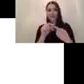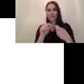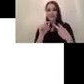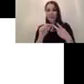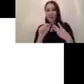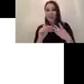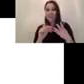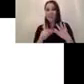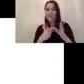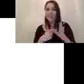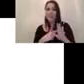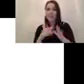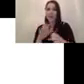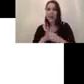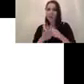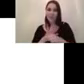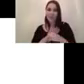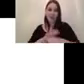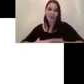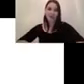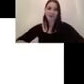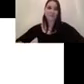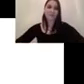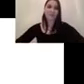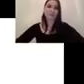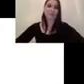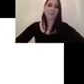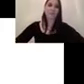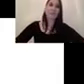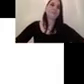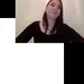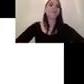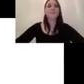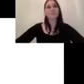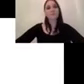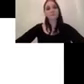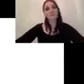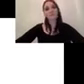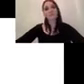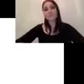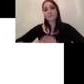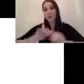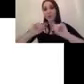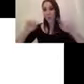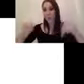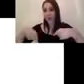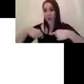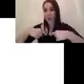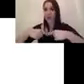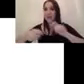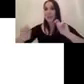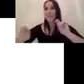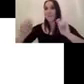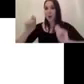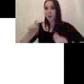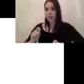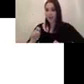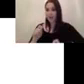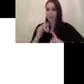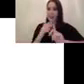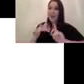just the center of the hand. So we modify the networks